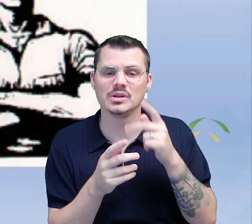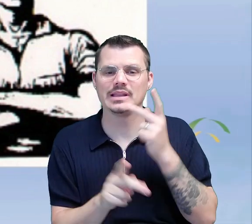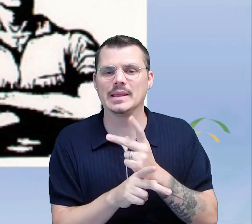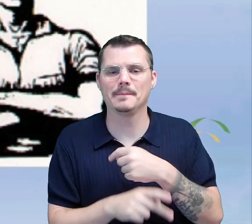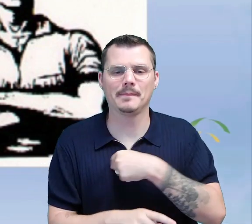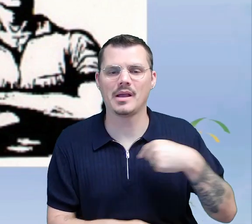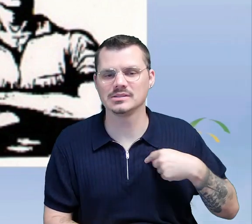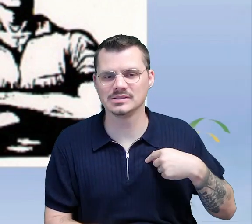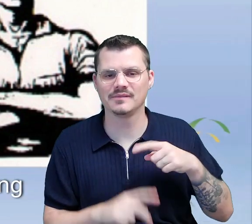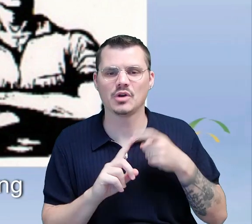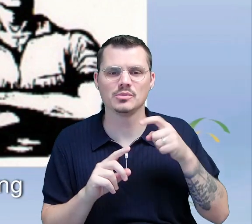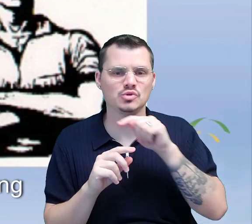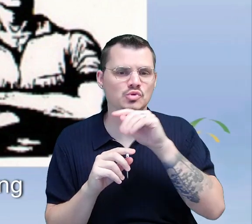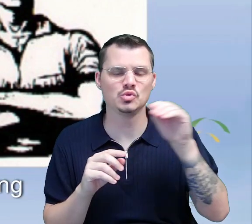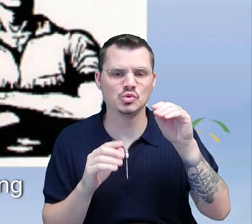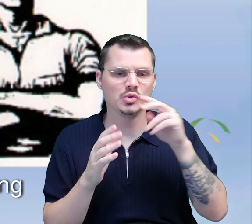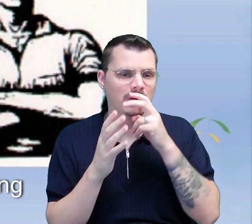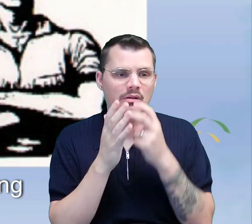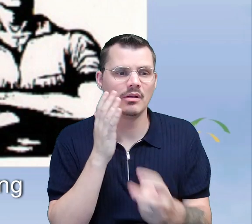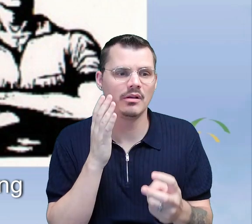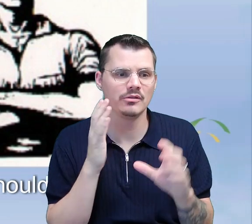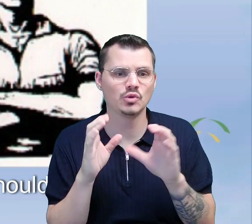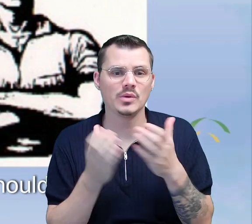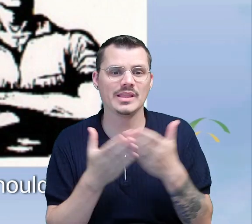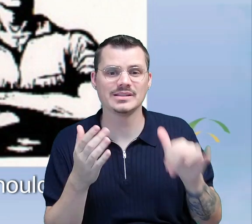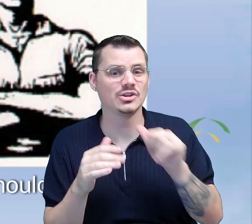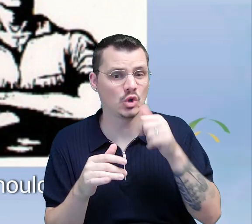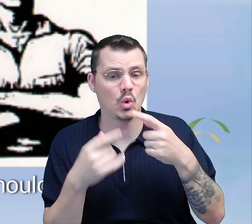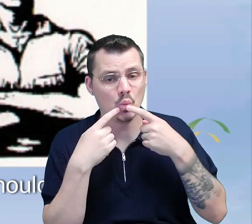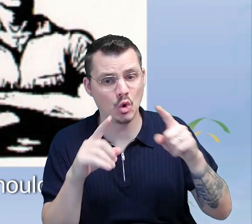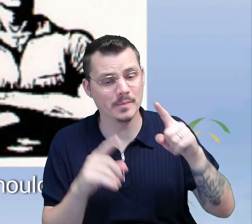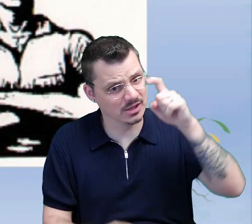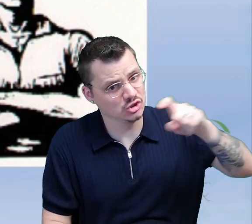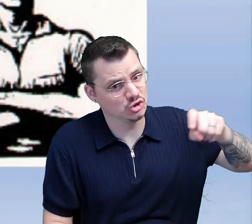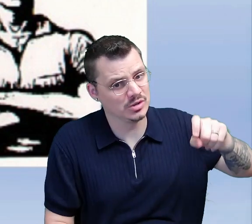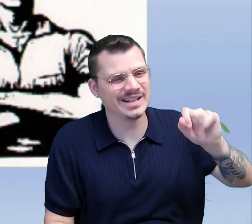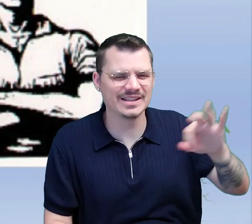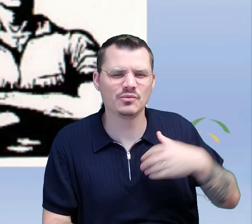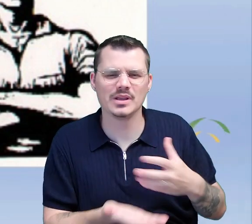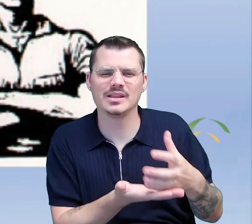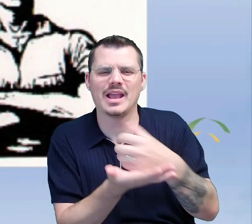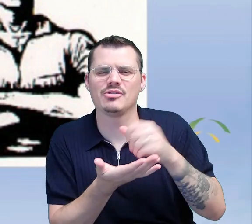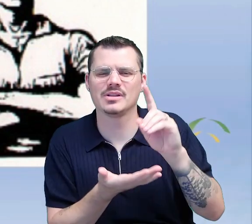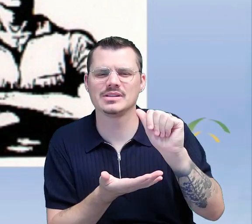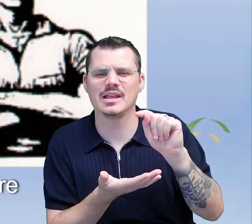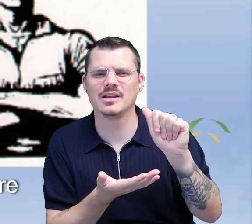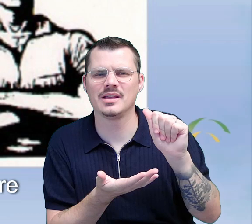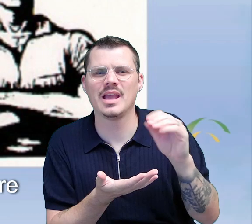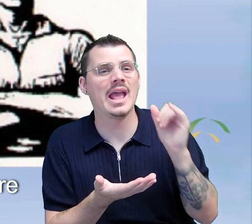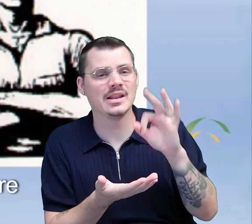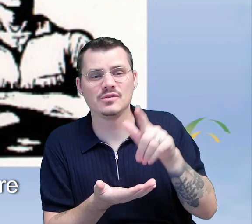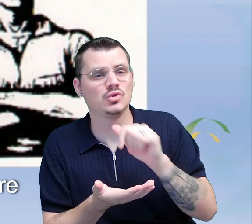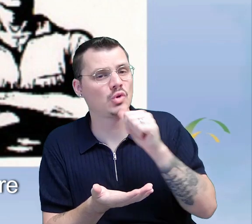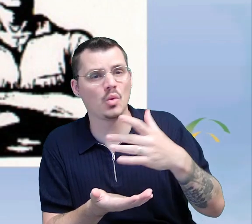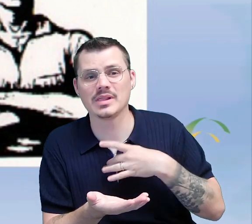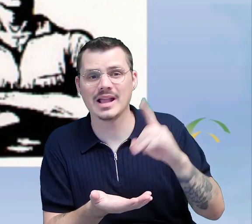to keep us from getting too far down the road of doing things that don't work because they should is if we gather data. And if you don't